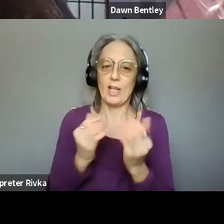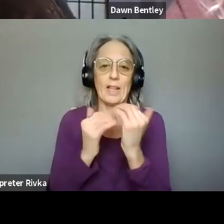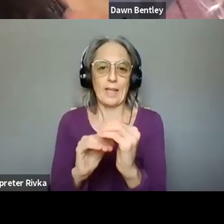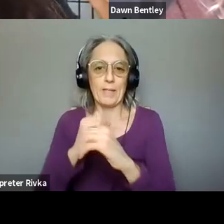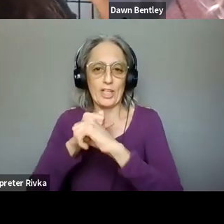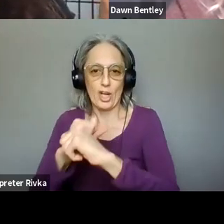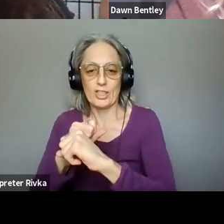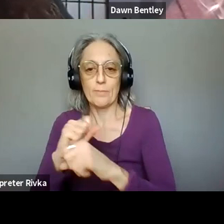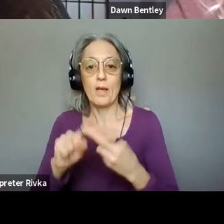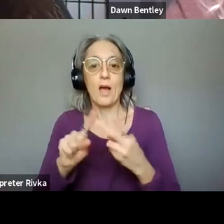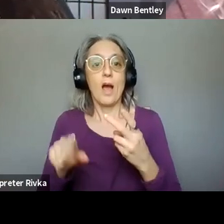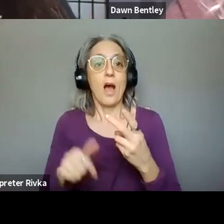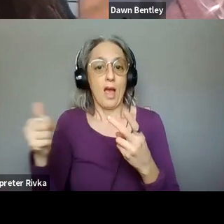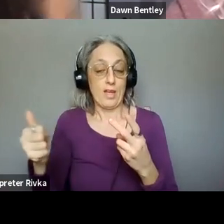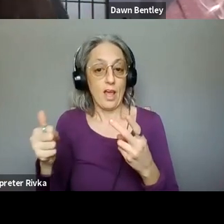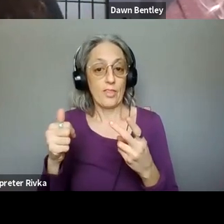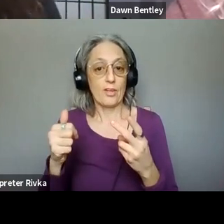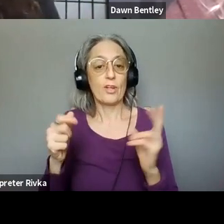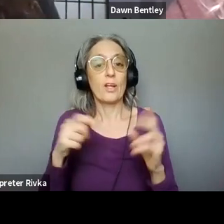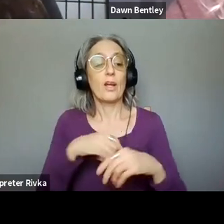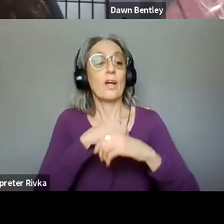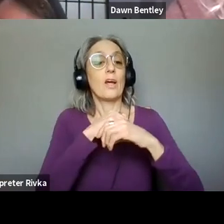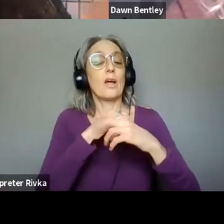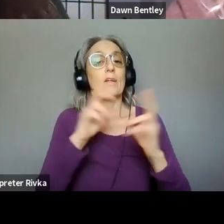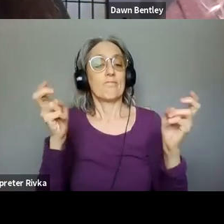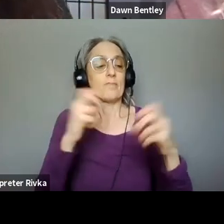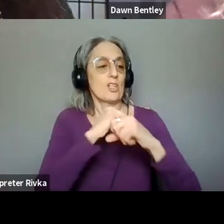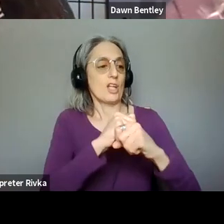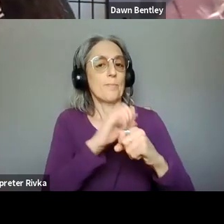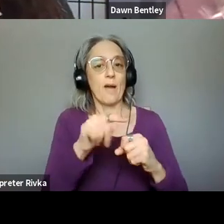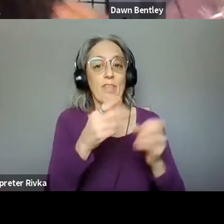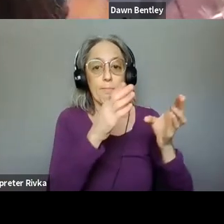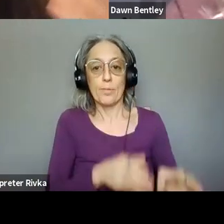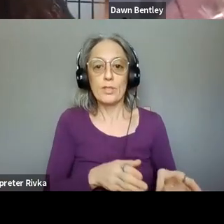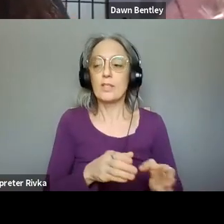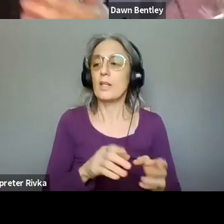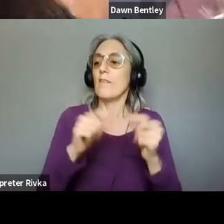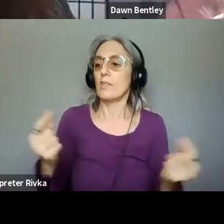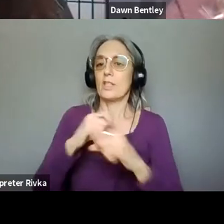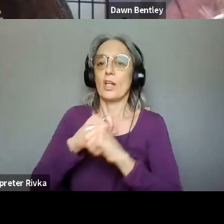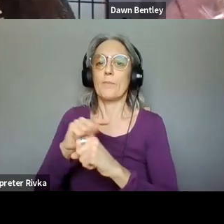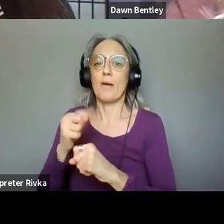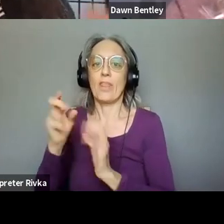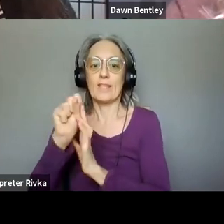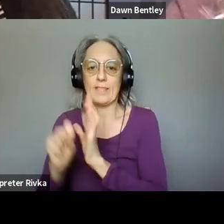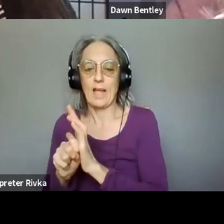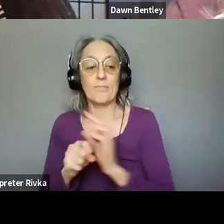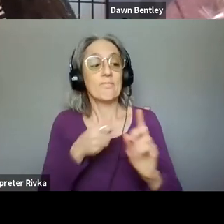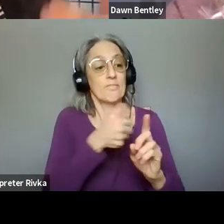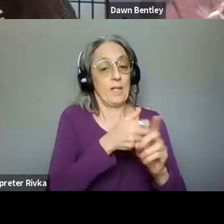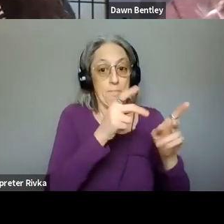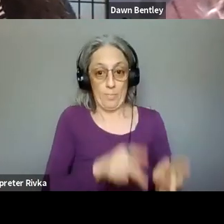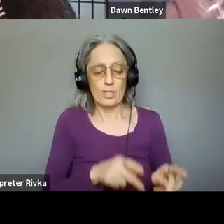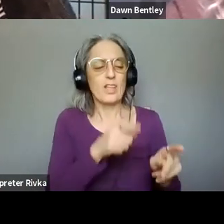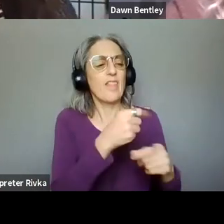term you'll hear is guardianship of the person versus guardianship of the estate. So guardianship of the person is making medical and placement decisions, where the ward